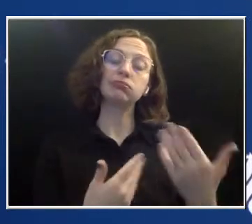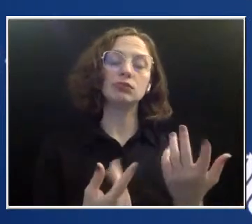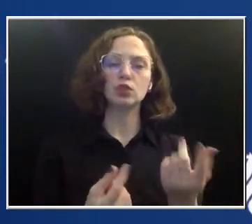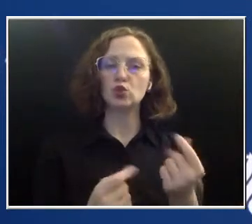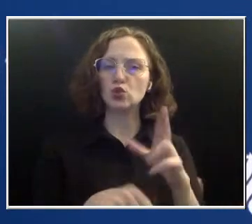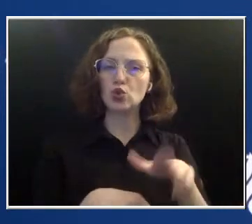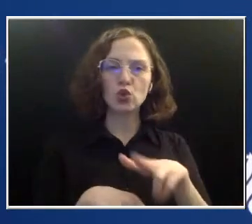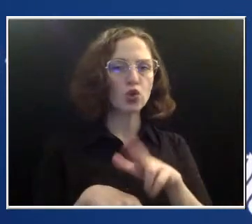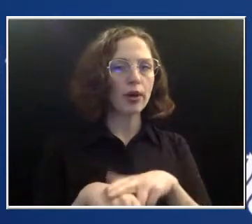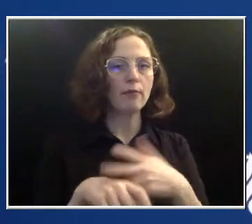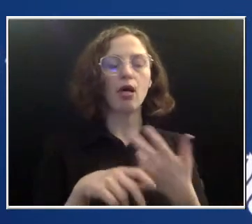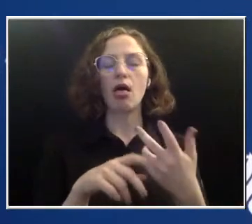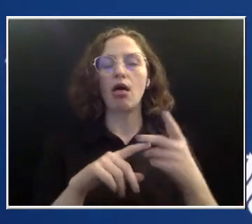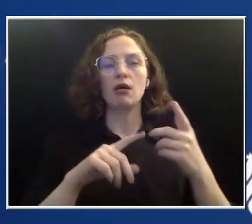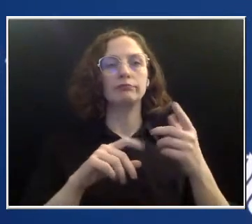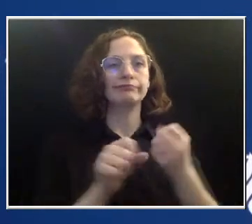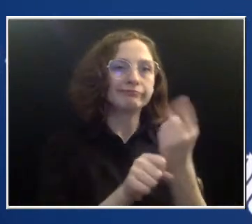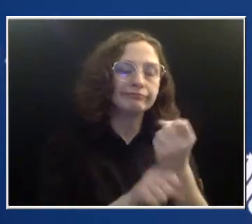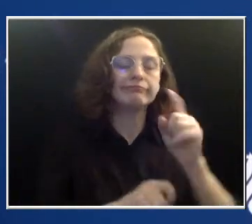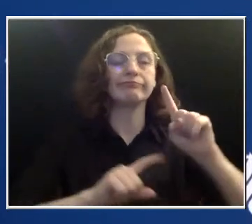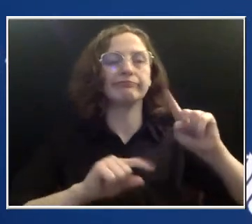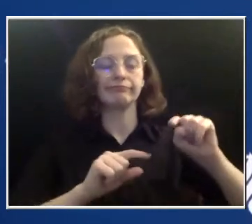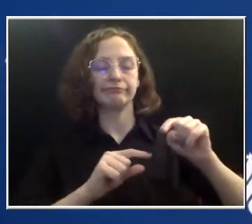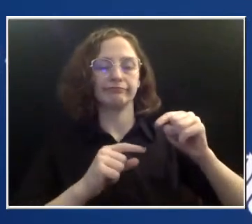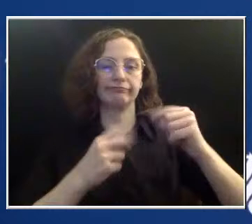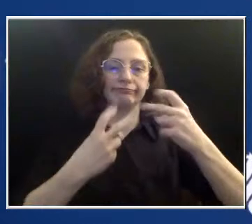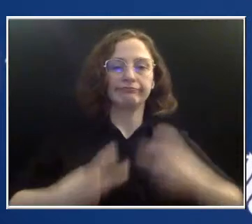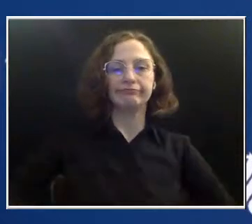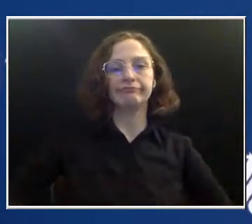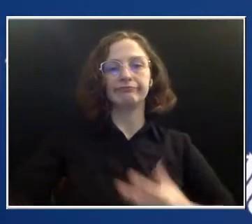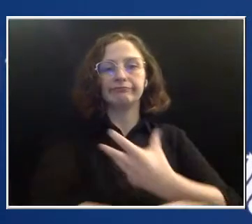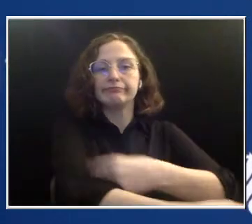blood work, on your yearly